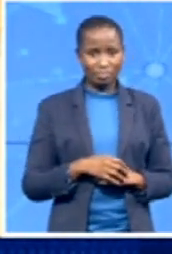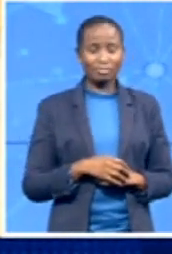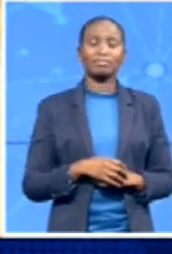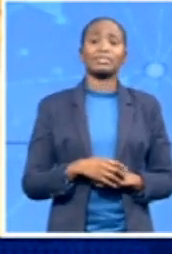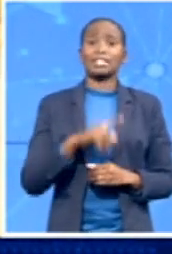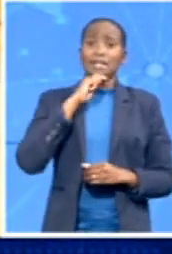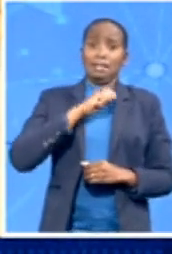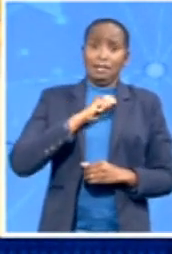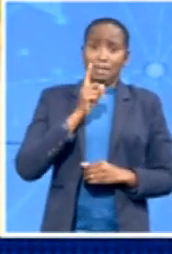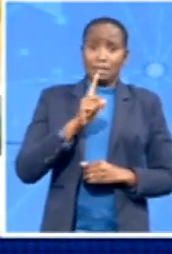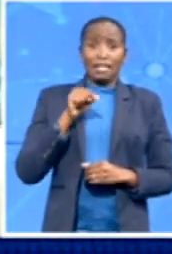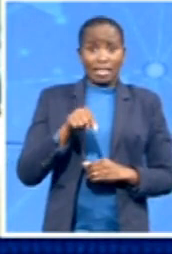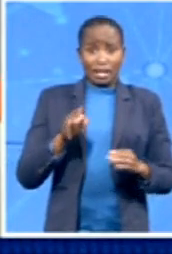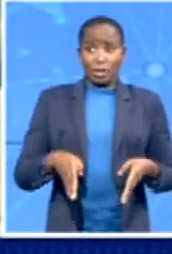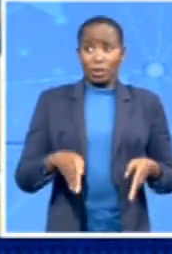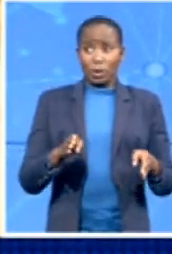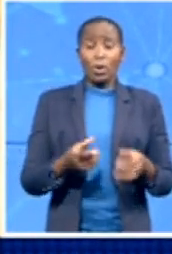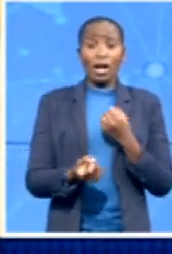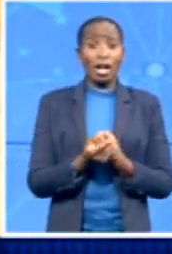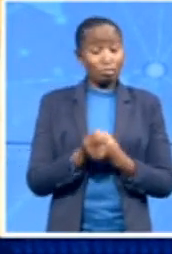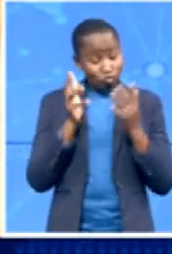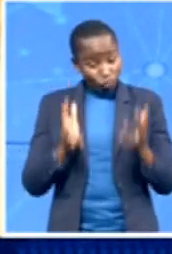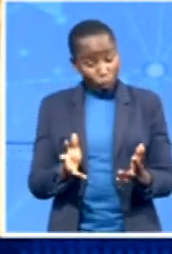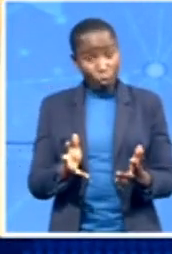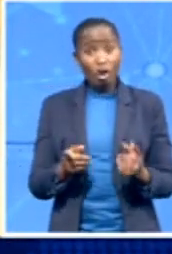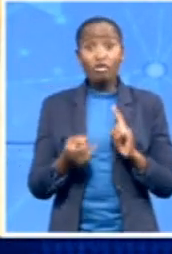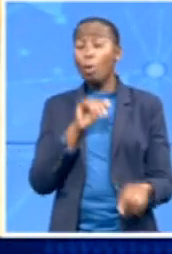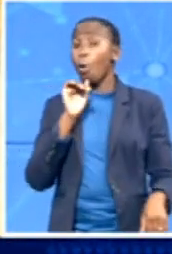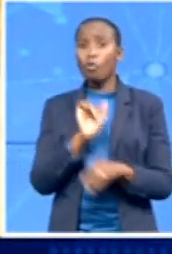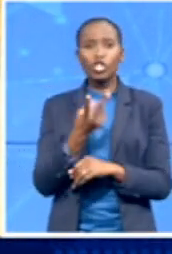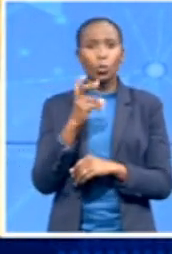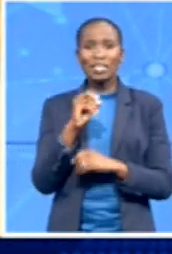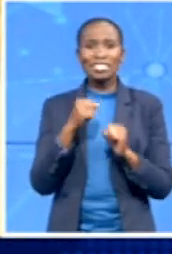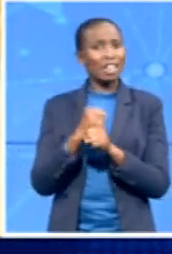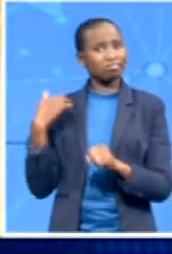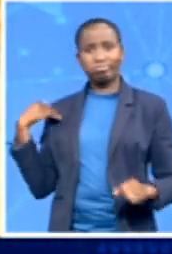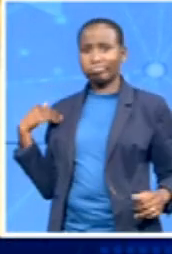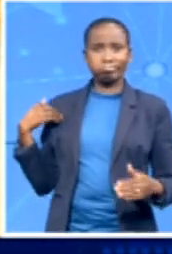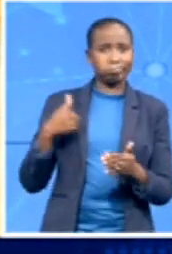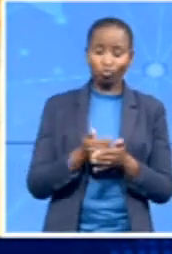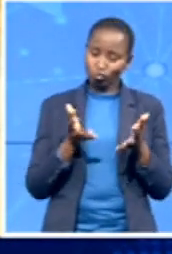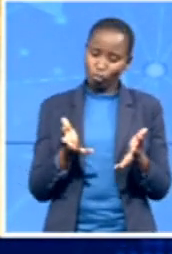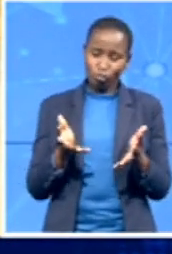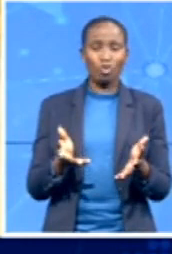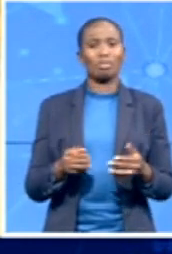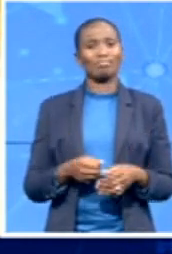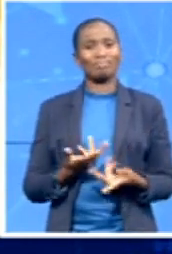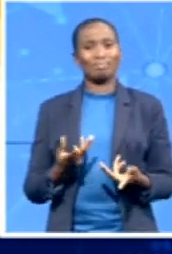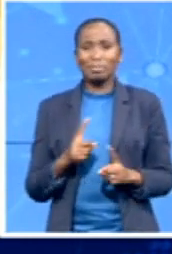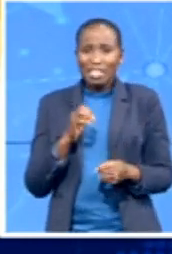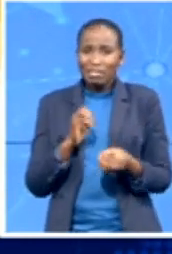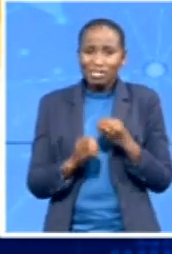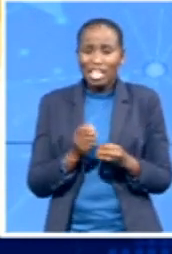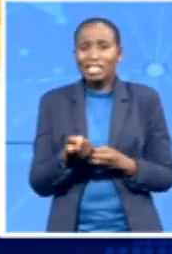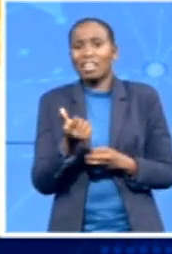for, I don't know, over 20 years. They patch for some time, they patch here and there, but it doesn't last. So I think this